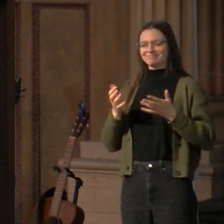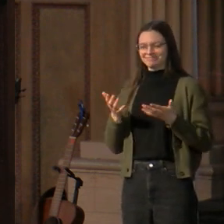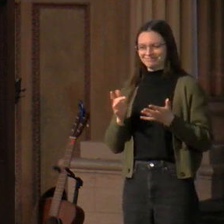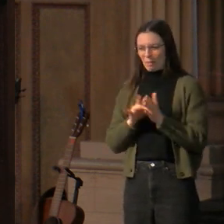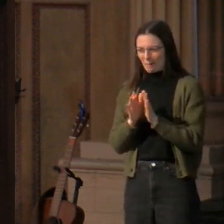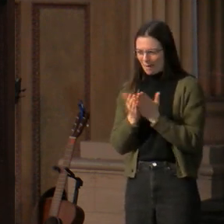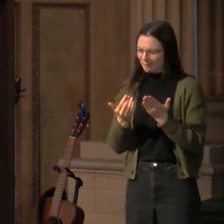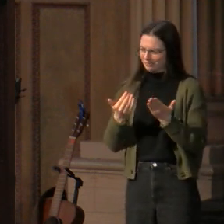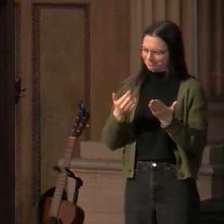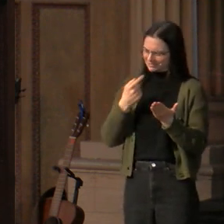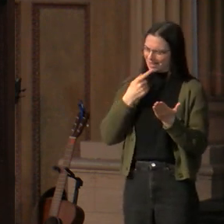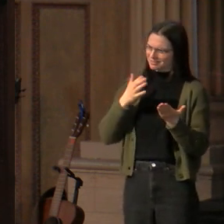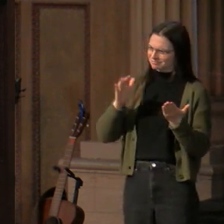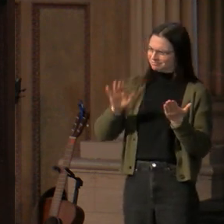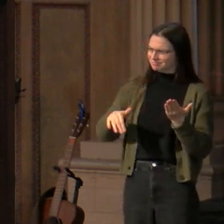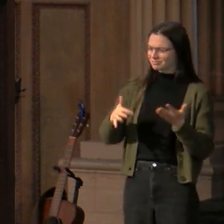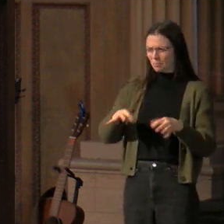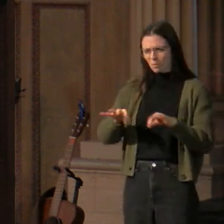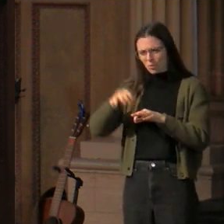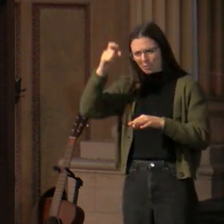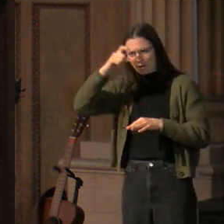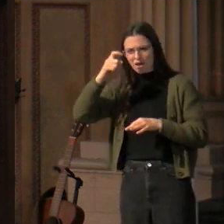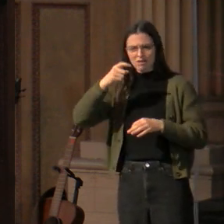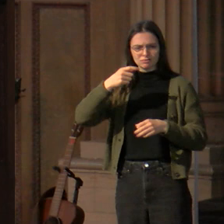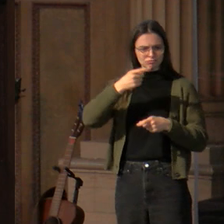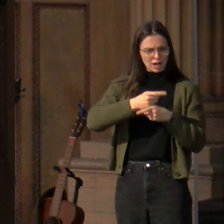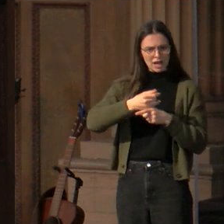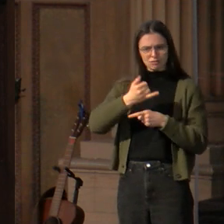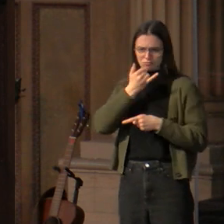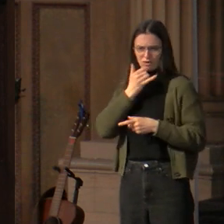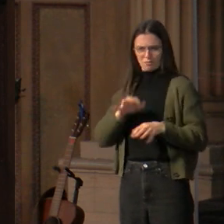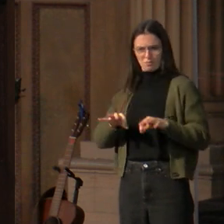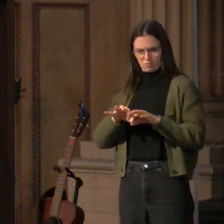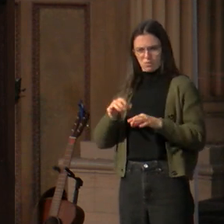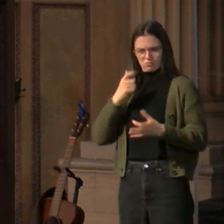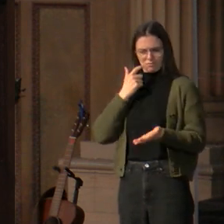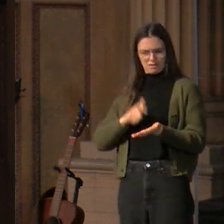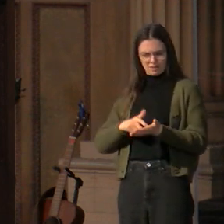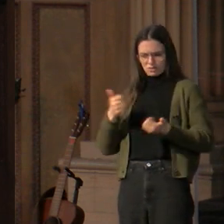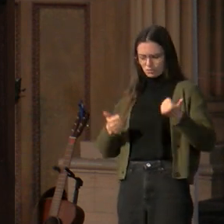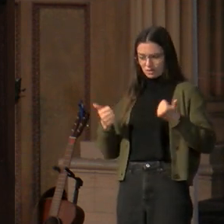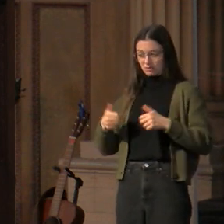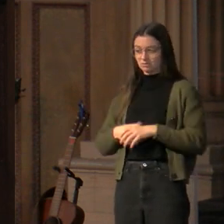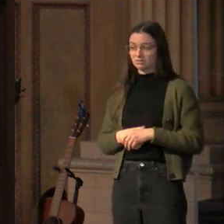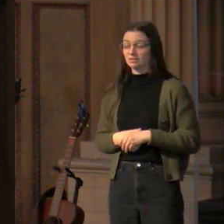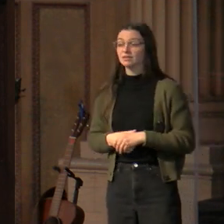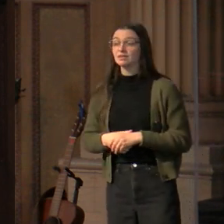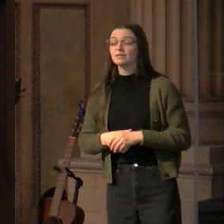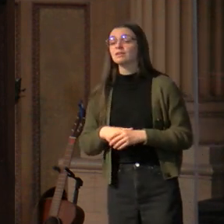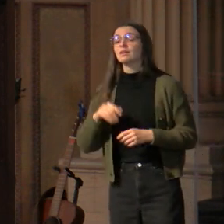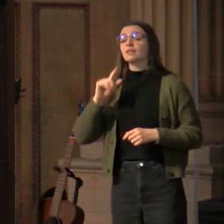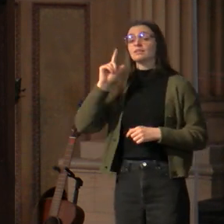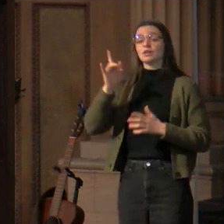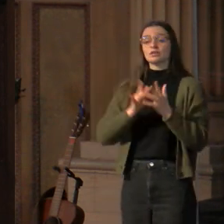calls us to judge. He calls us to judge that some people fall into his category of dog and pig.